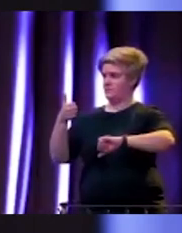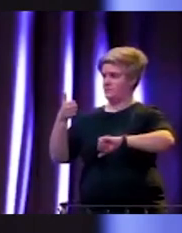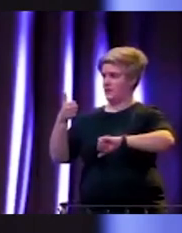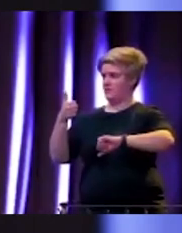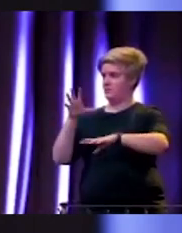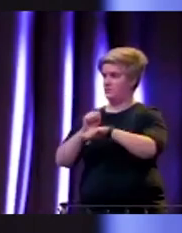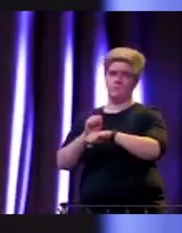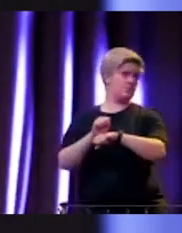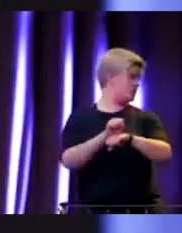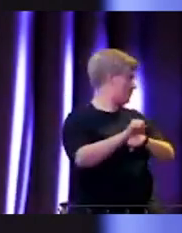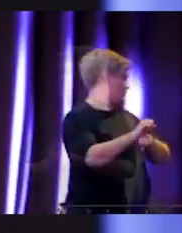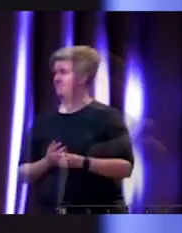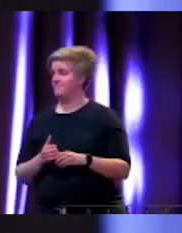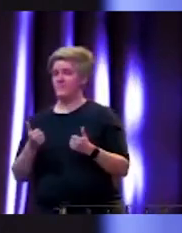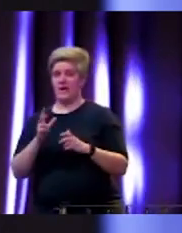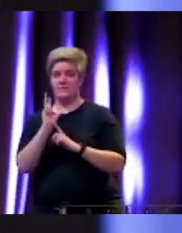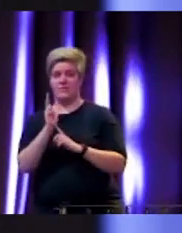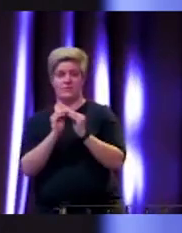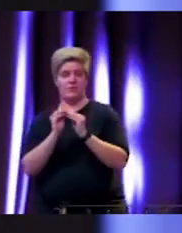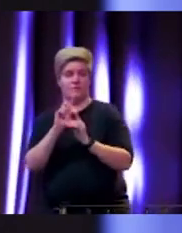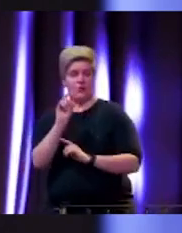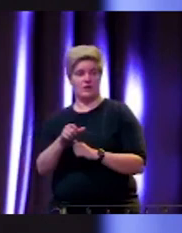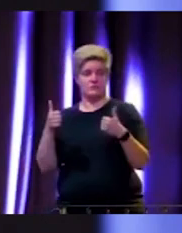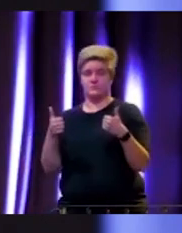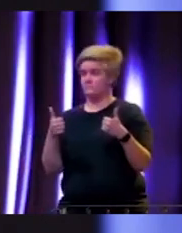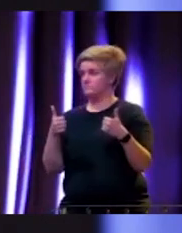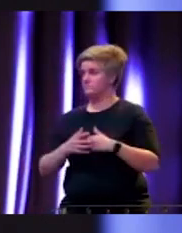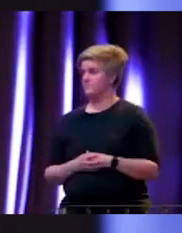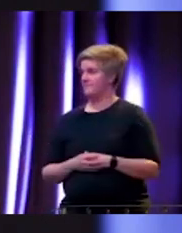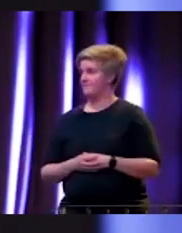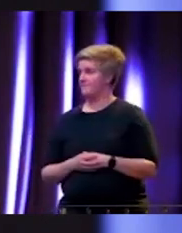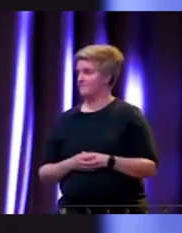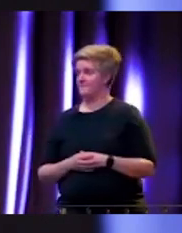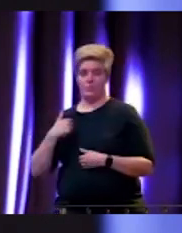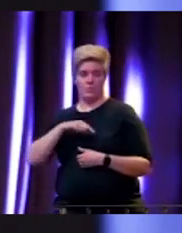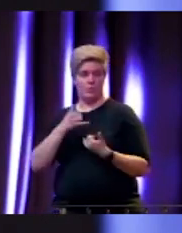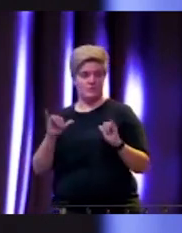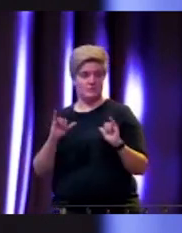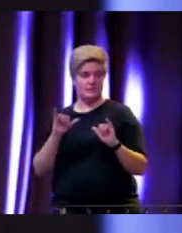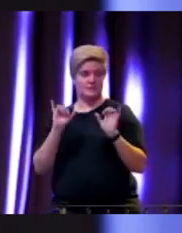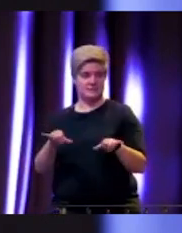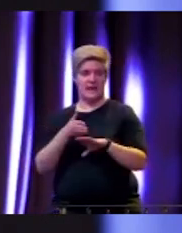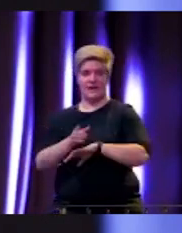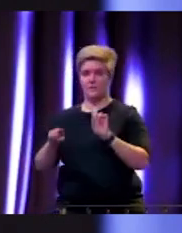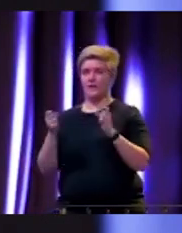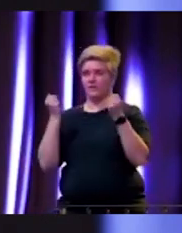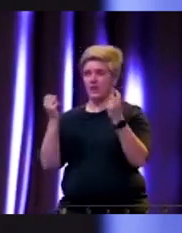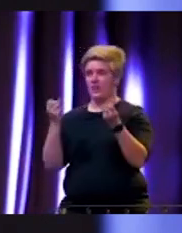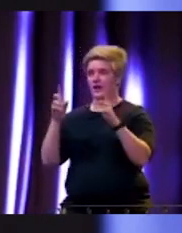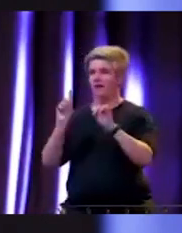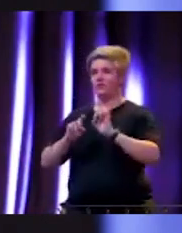see if we can get in about three more questions, okay? Everybody's cool with that? We're still gonna stay afterwards, but there's a lot.